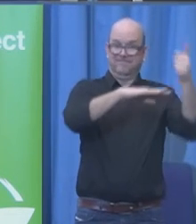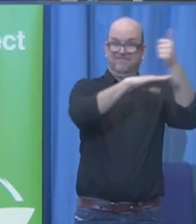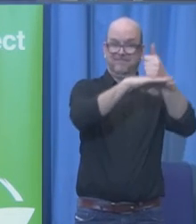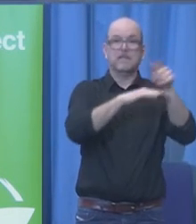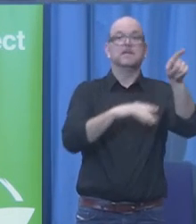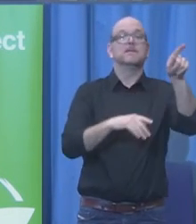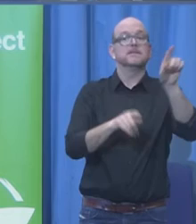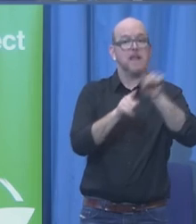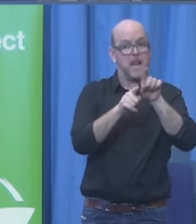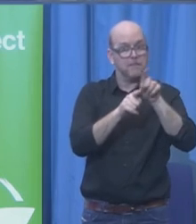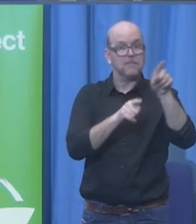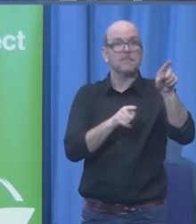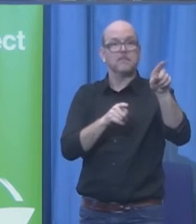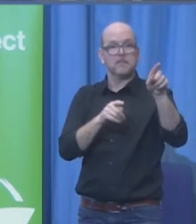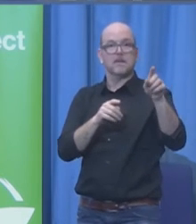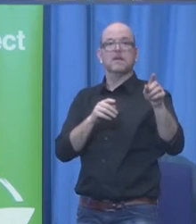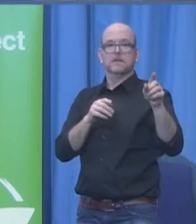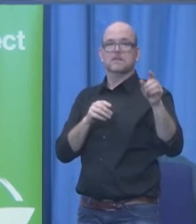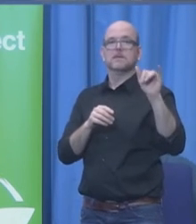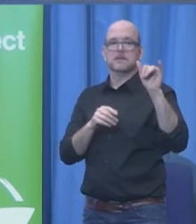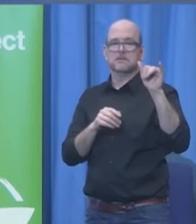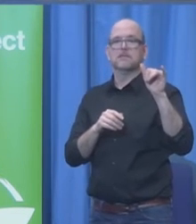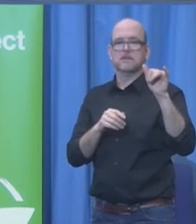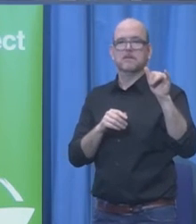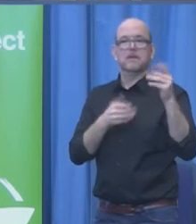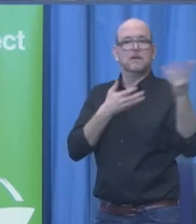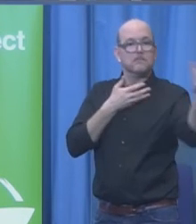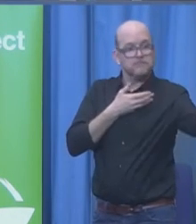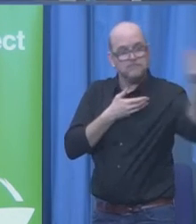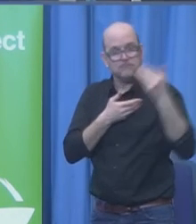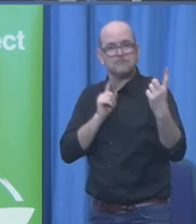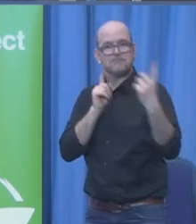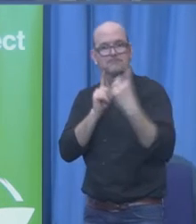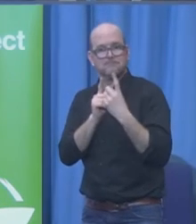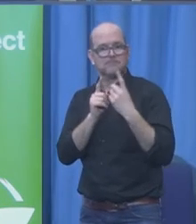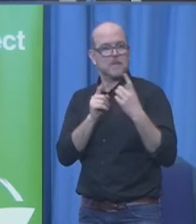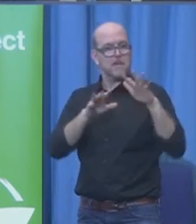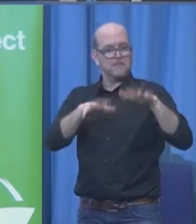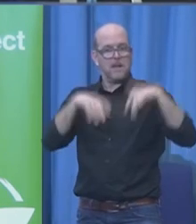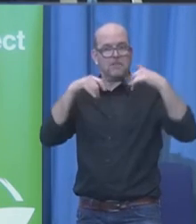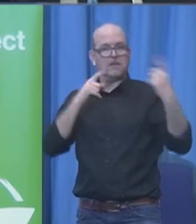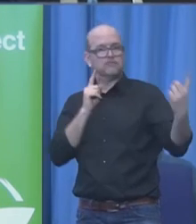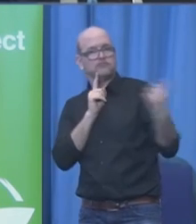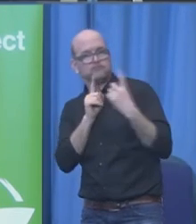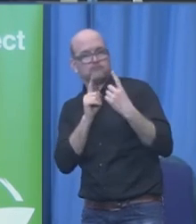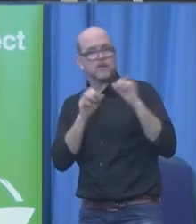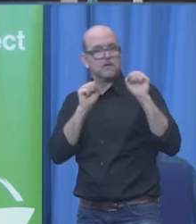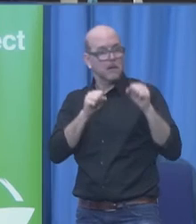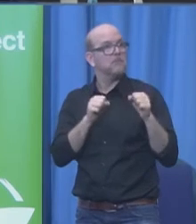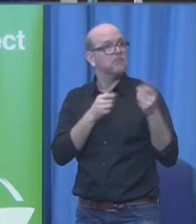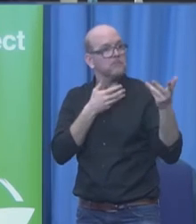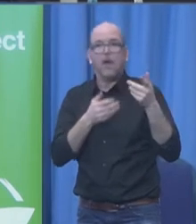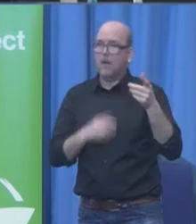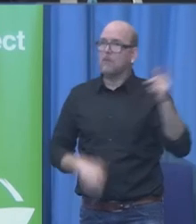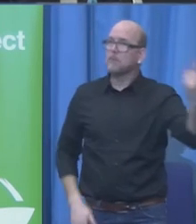parliament, and they came to the parliament, and we talked together,